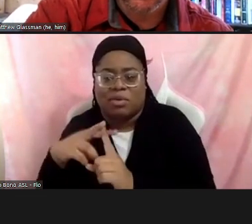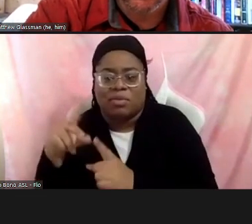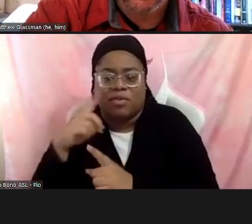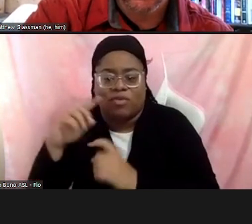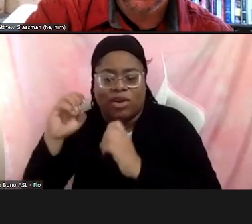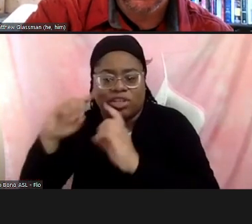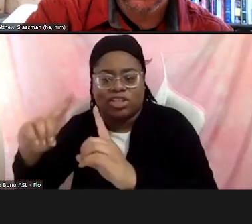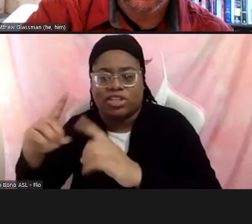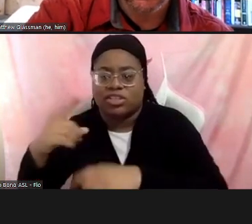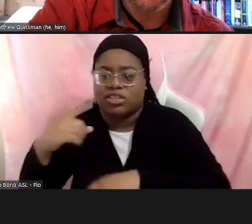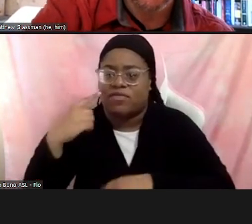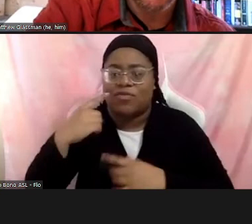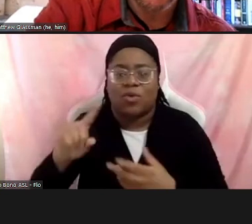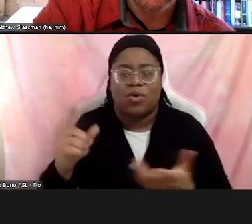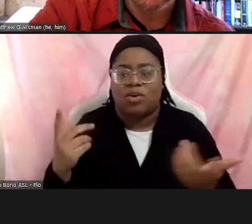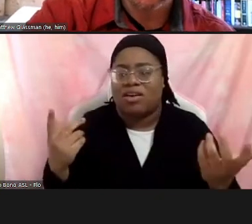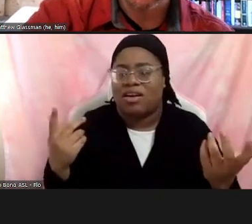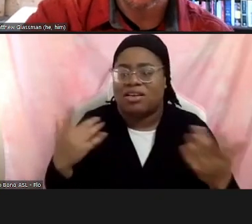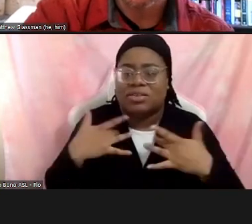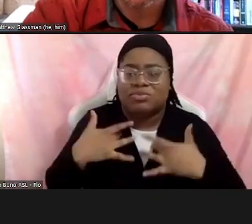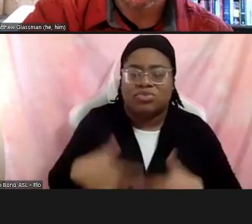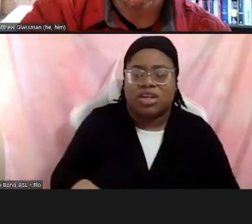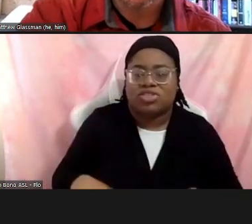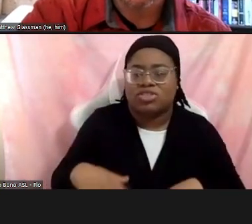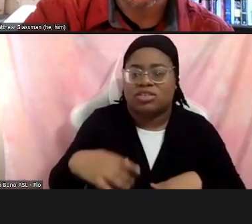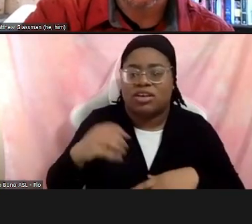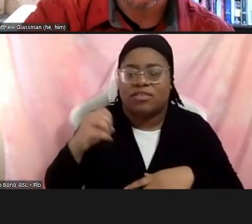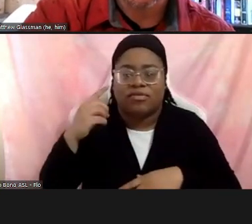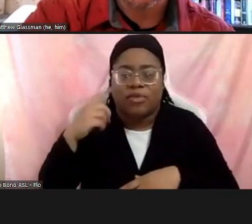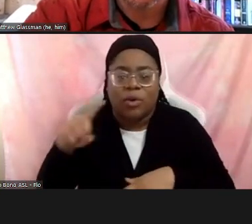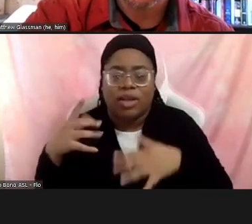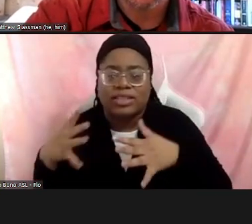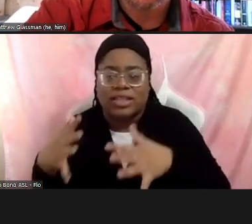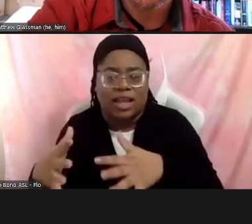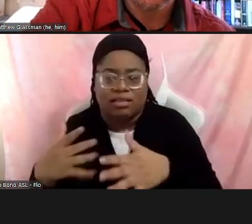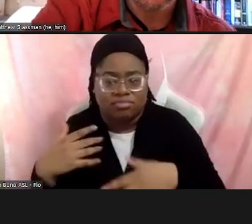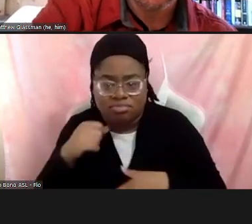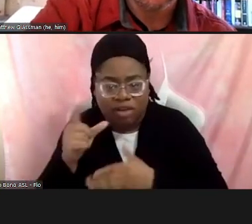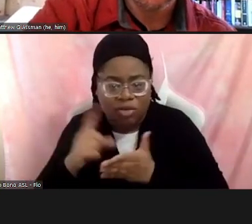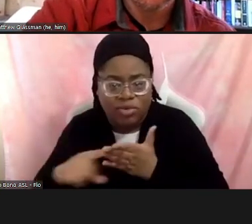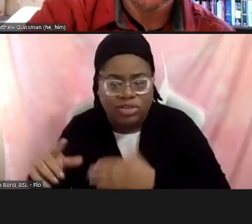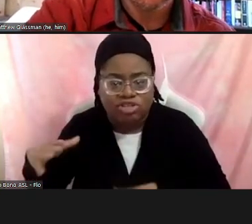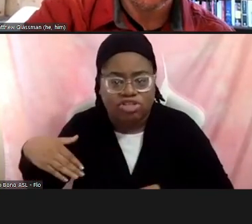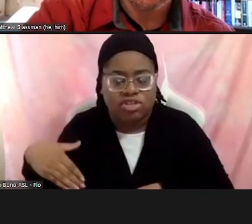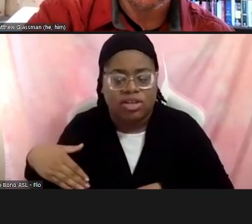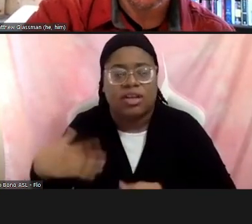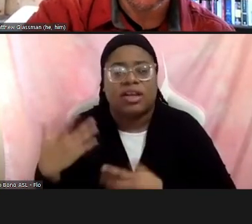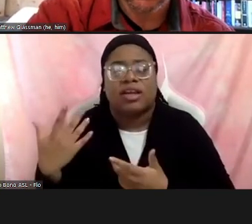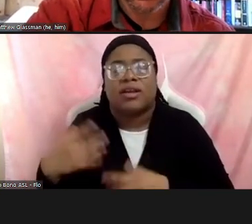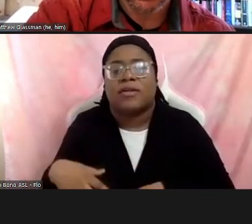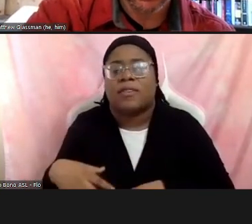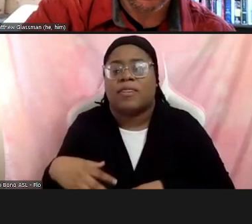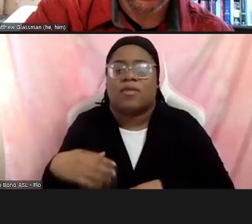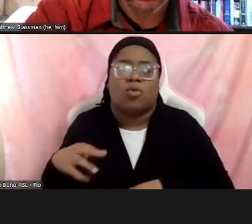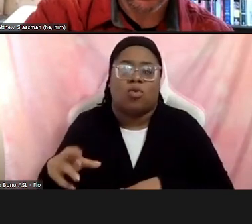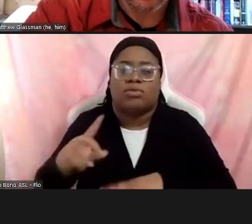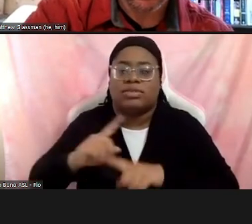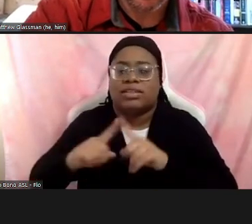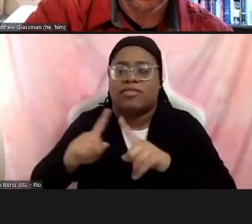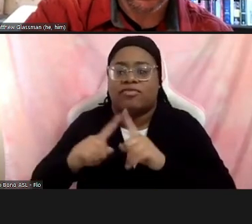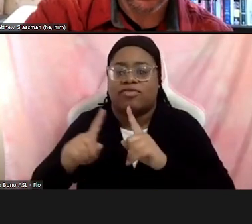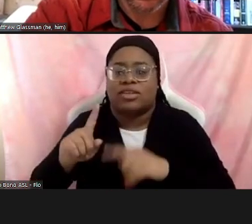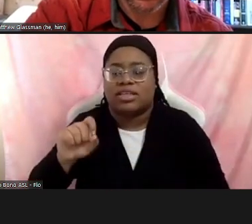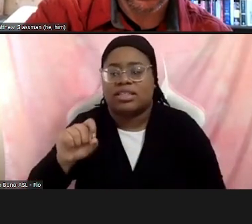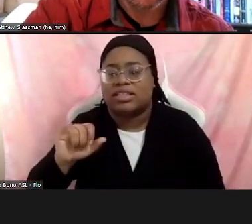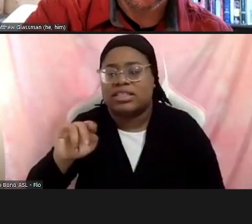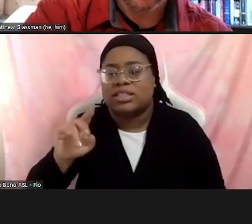education, for depression, for anxiety. I mean, major syndromes that exist in modern society. How